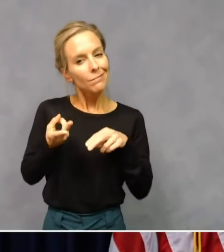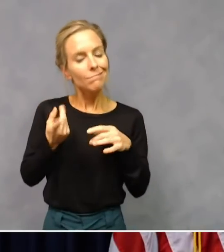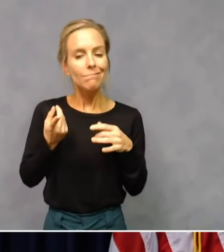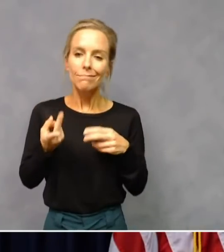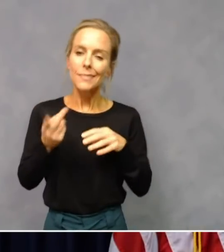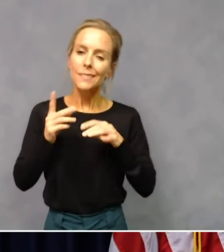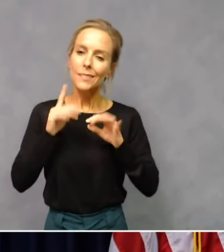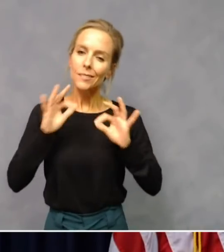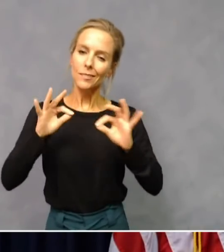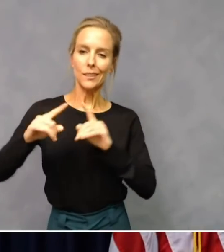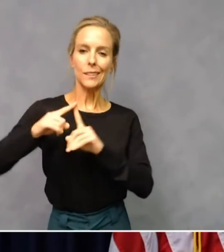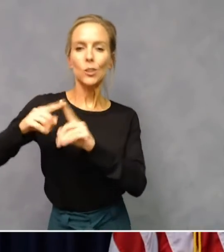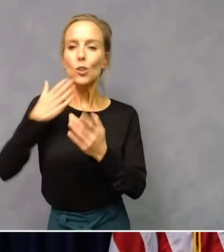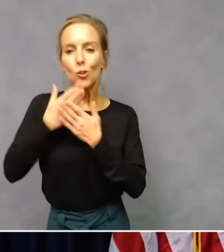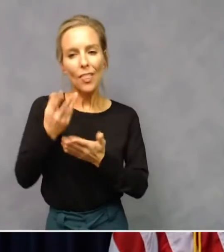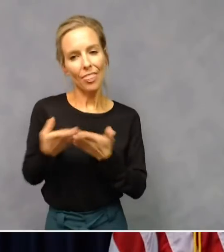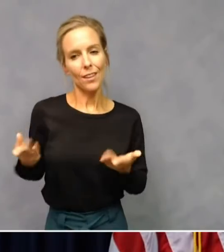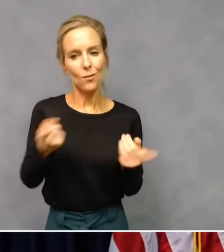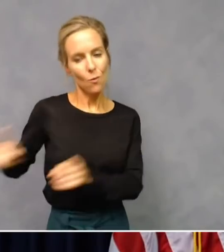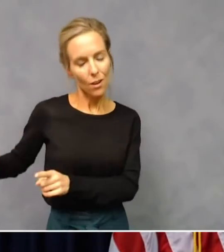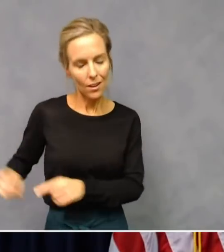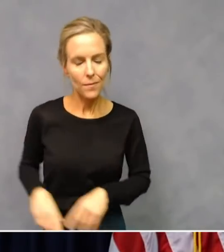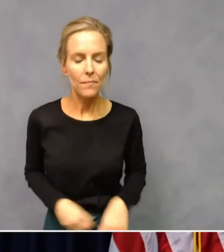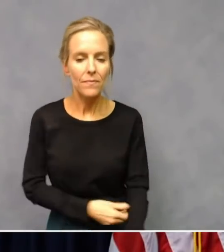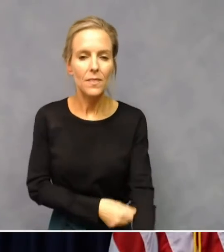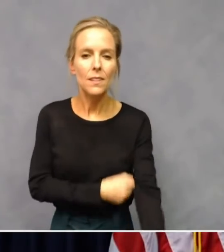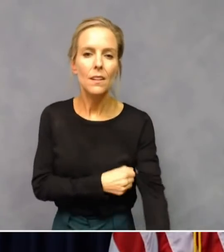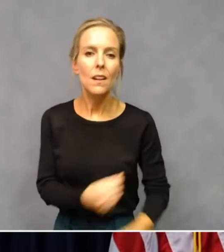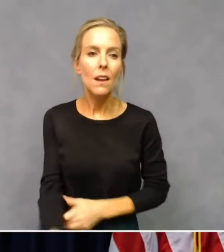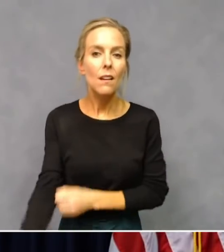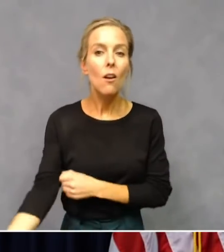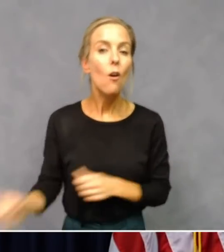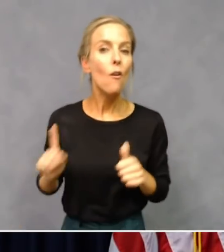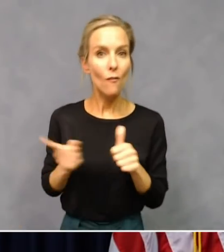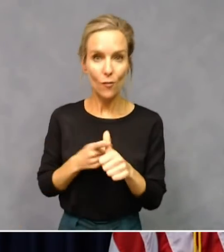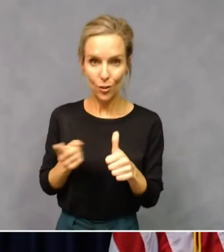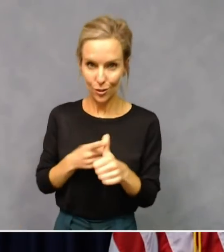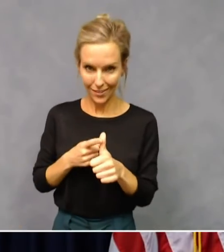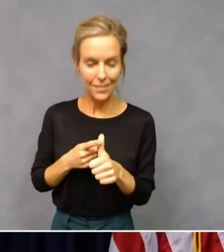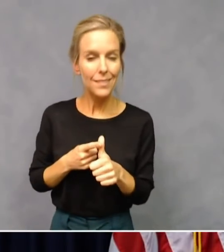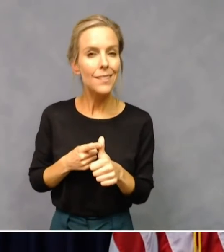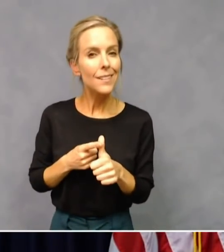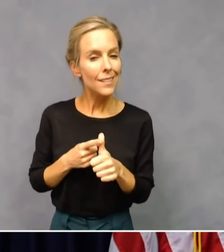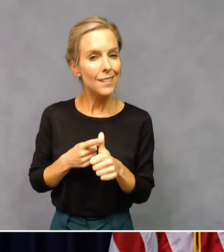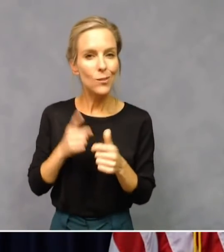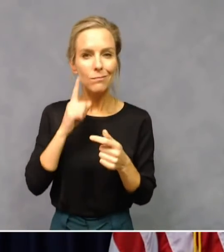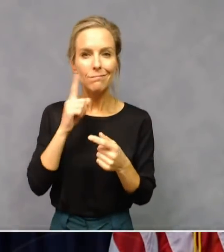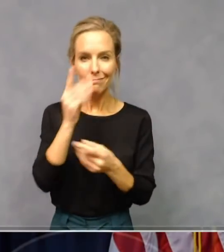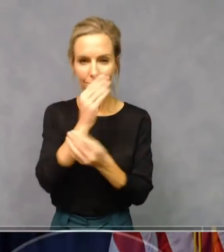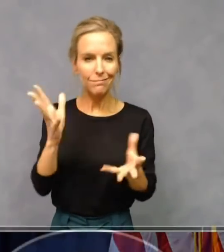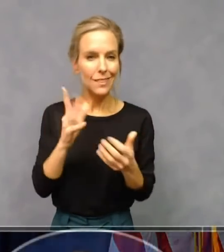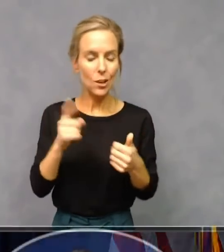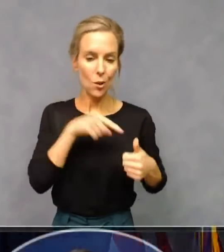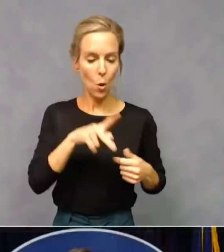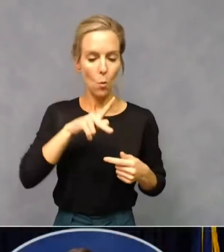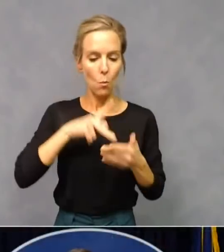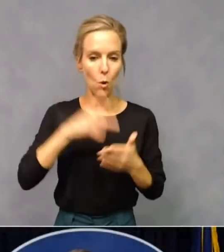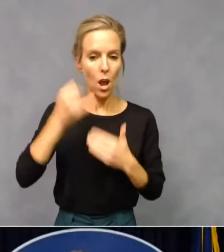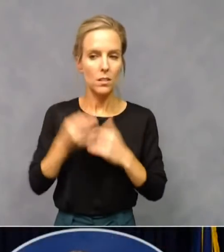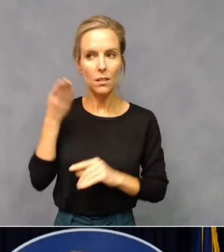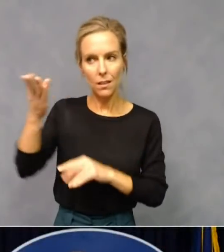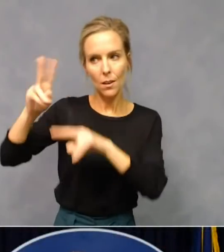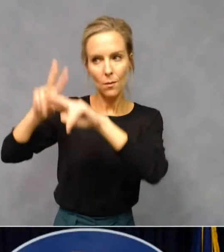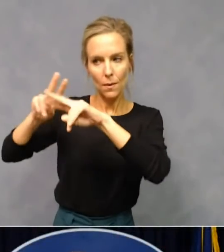on out there. So I want to start off with a project in Pikeville. So the AML pilot